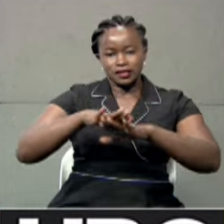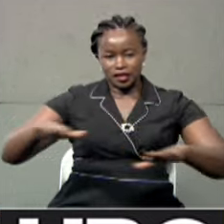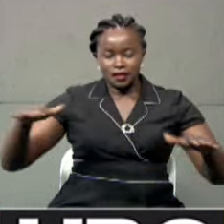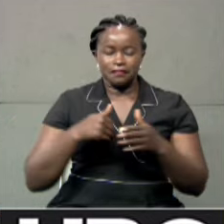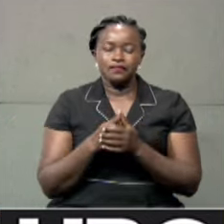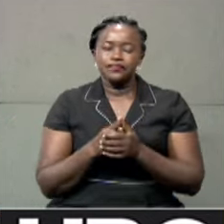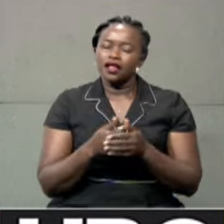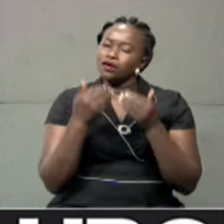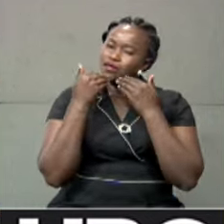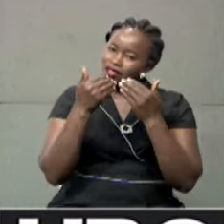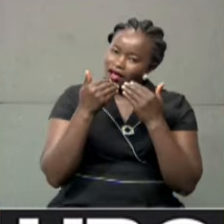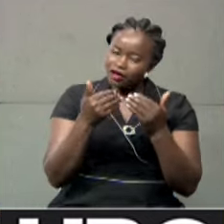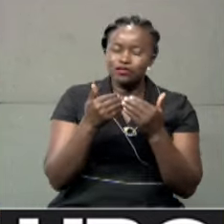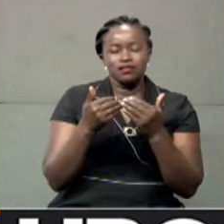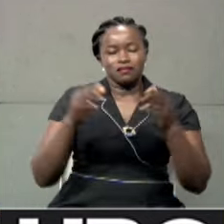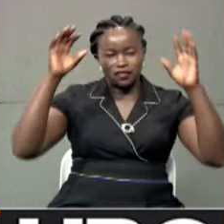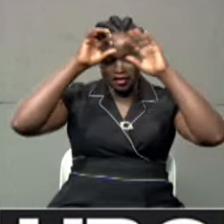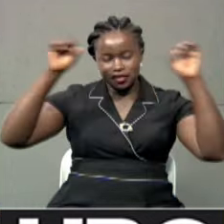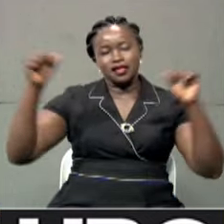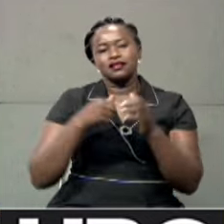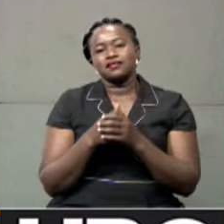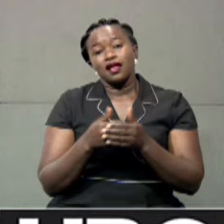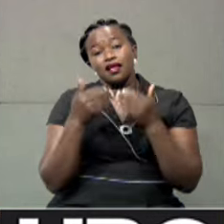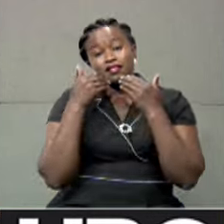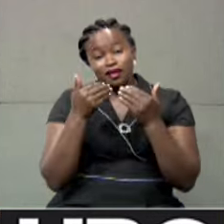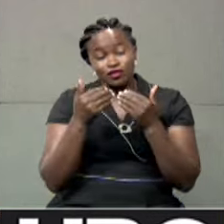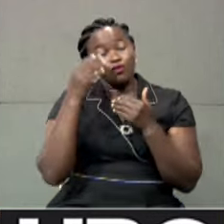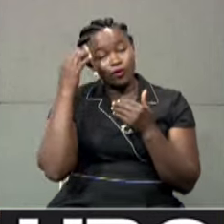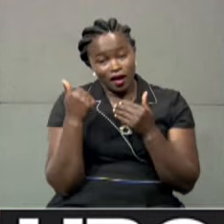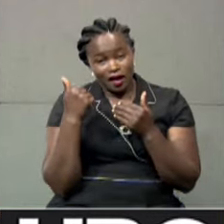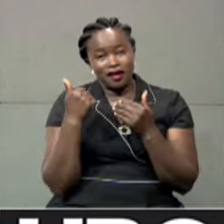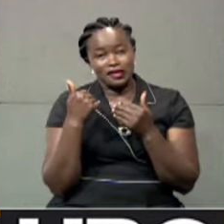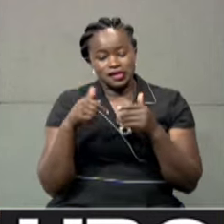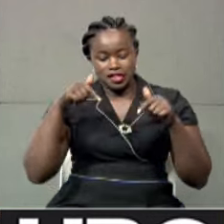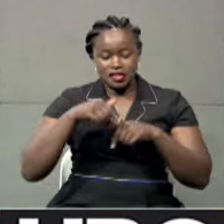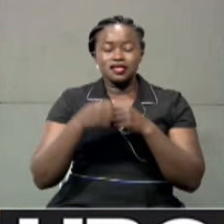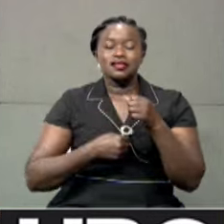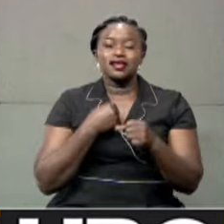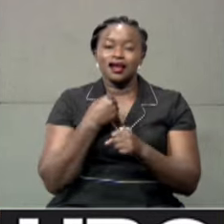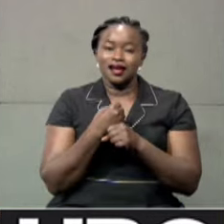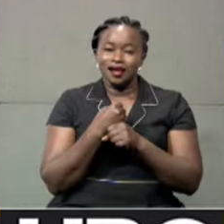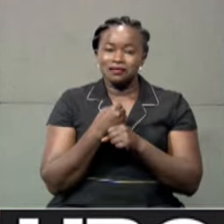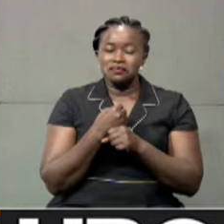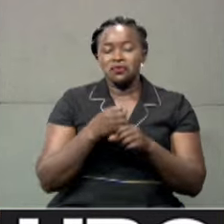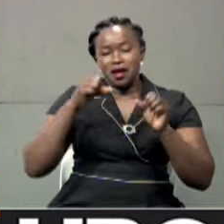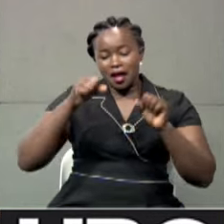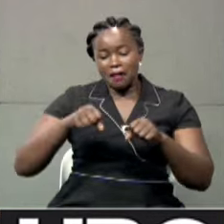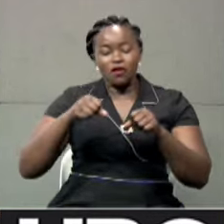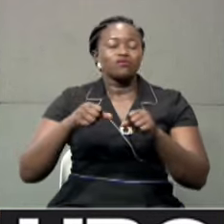you, Your Excellency, for ensuring that this year we were able to